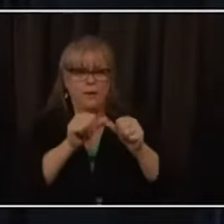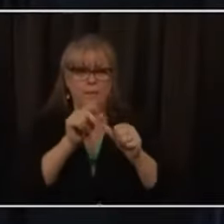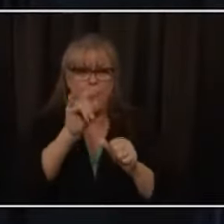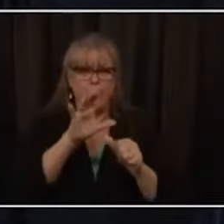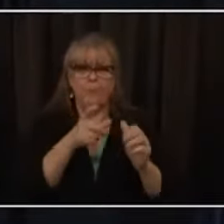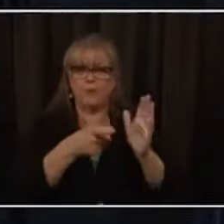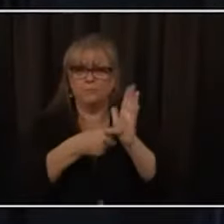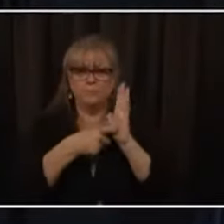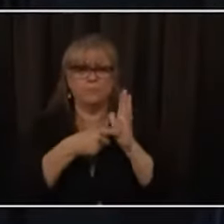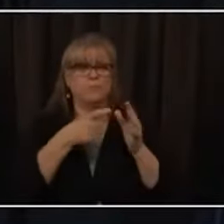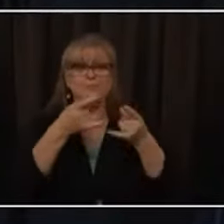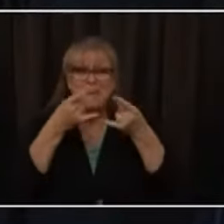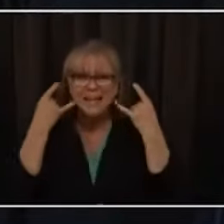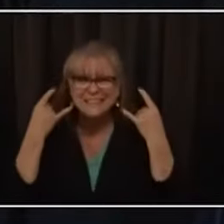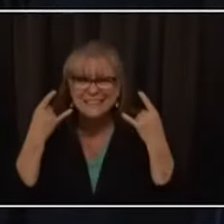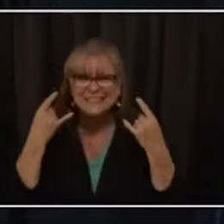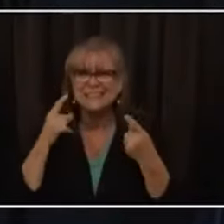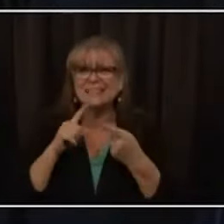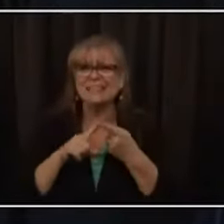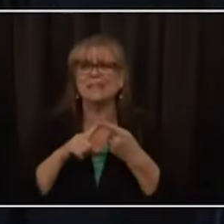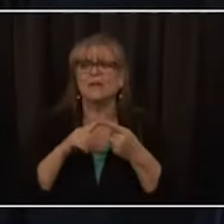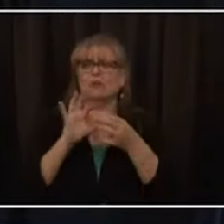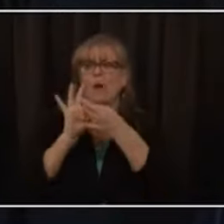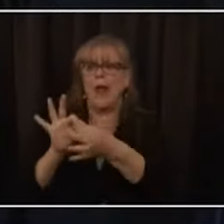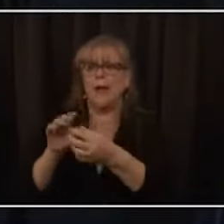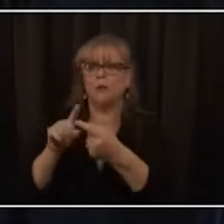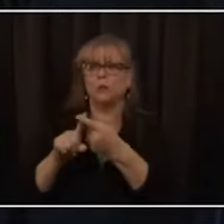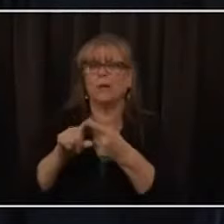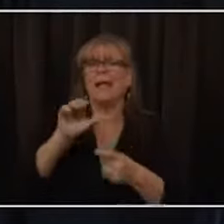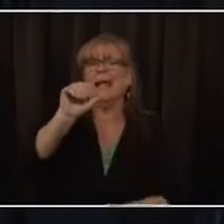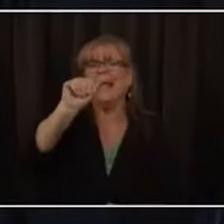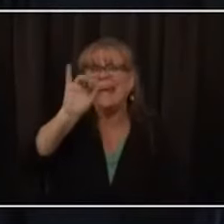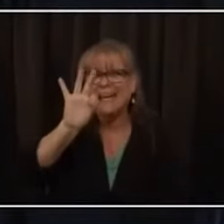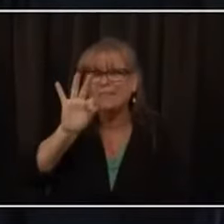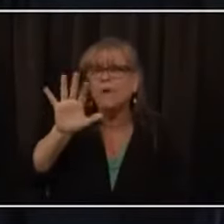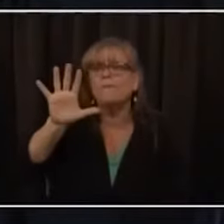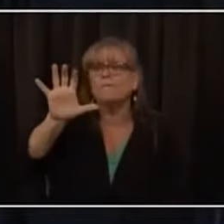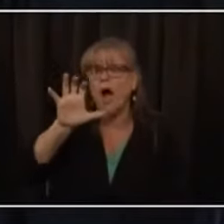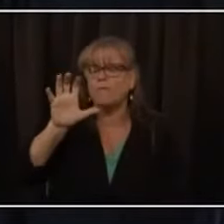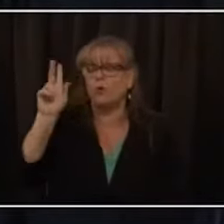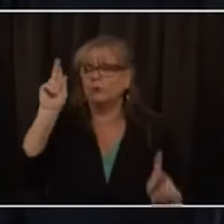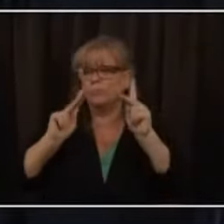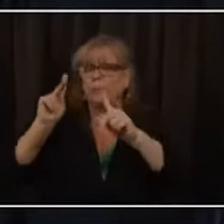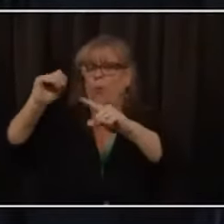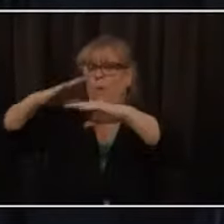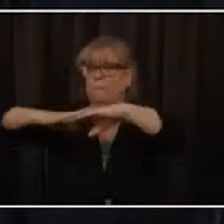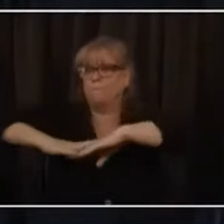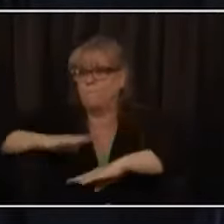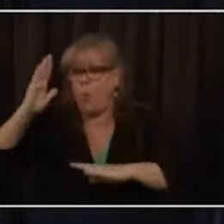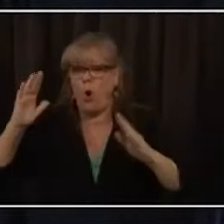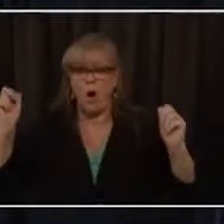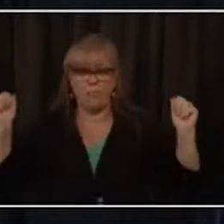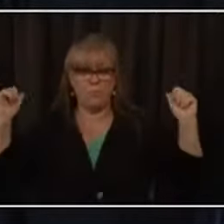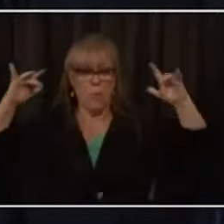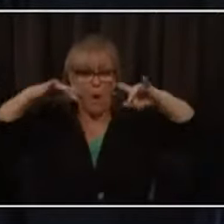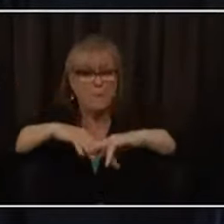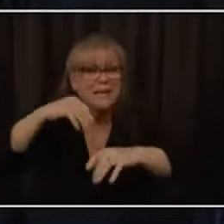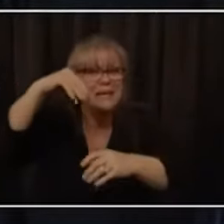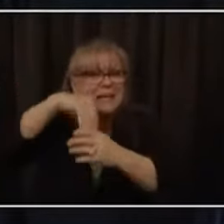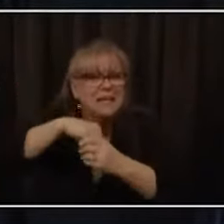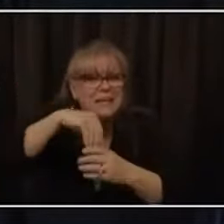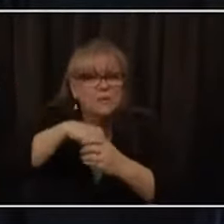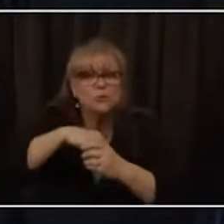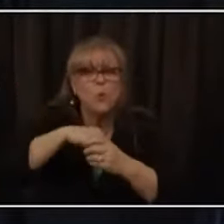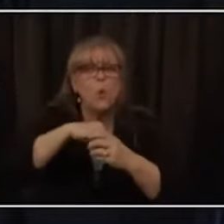is large indoor gatherings of 500 or more people. So, I mean, John, maybe you can, maybe you